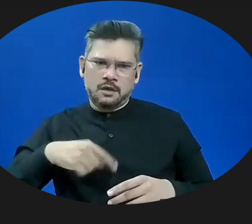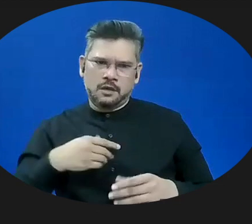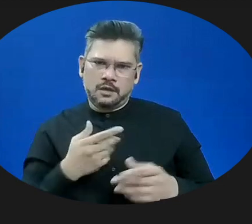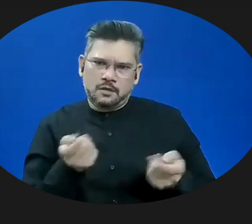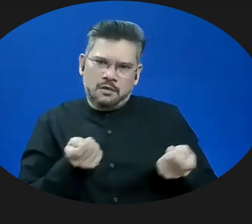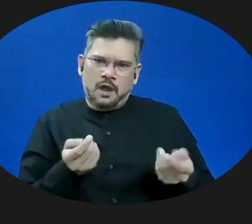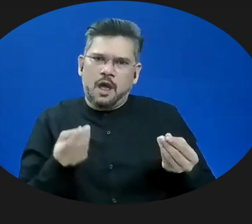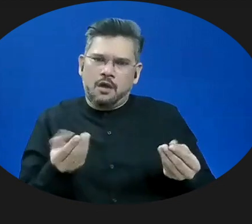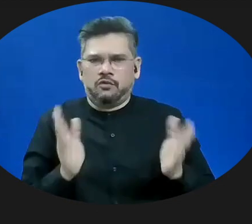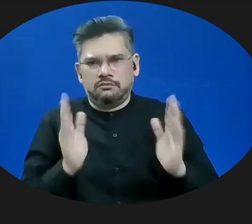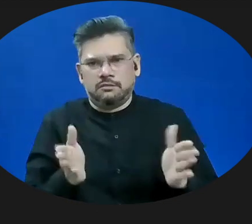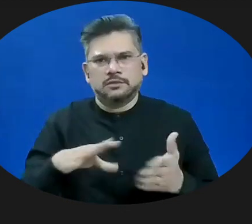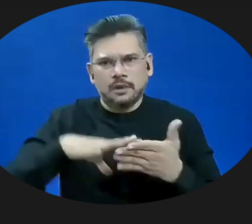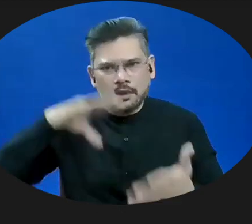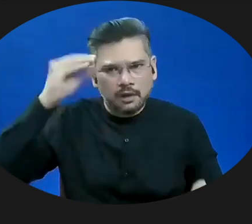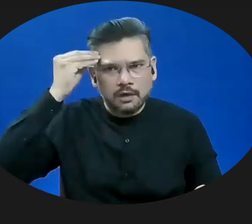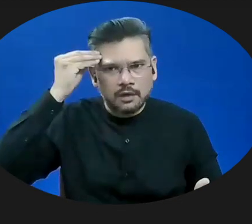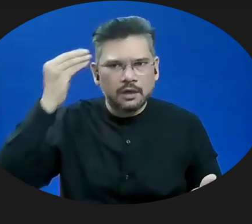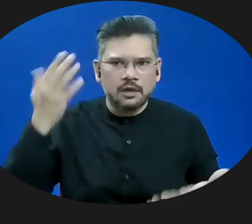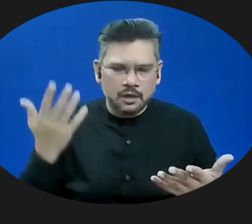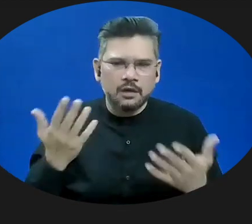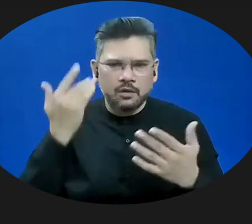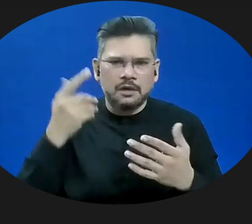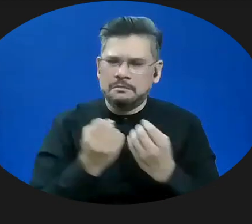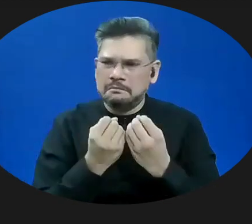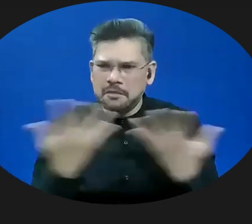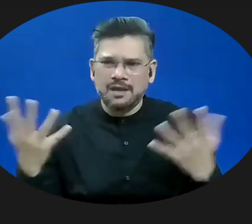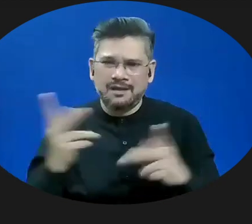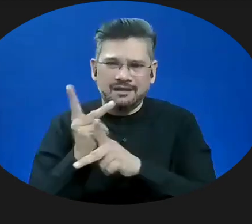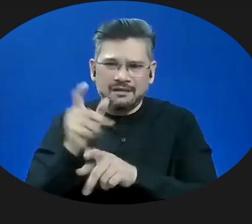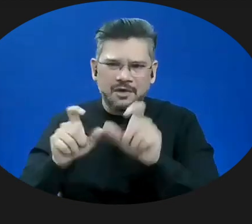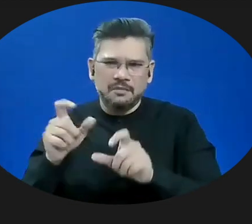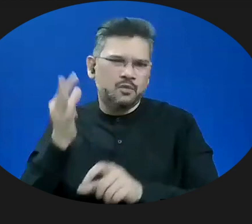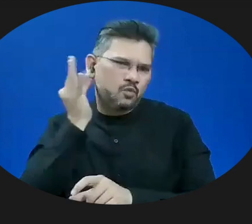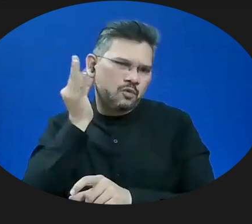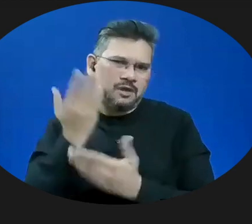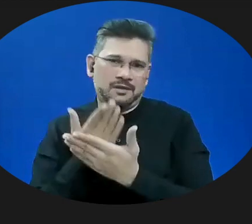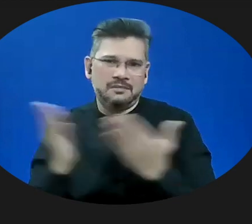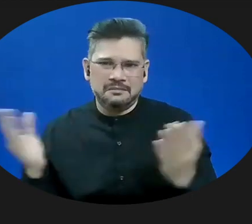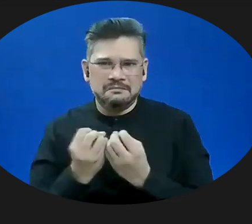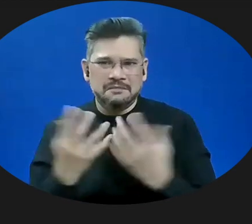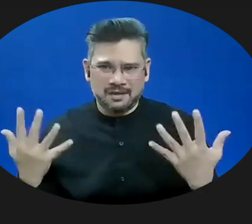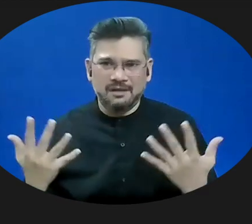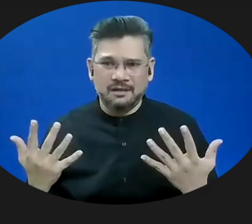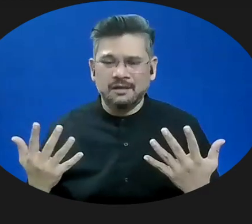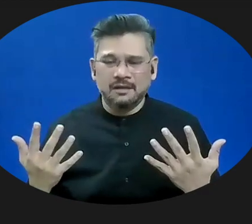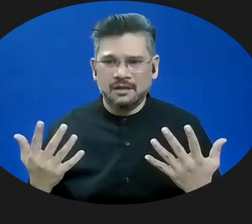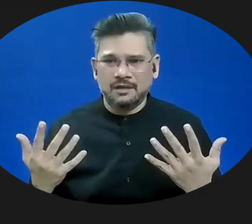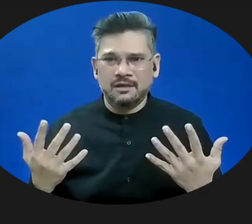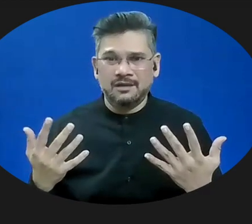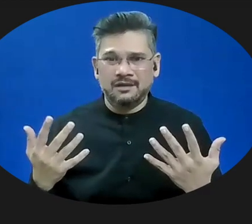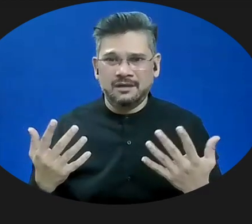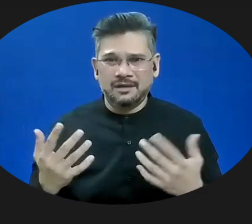partners nowadays are female, women. And, especially if they are, I'm going to